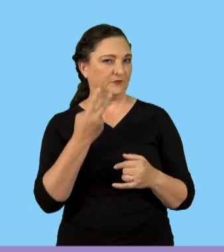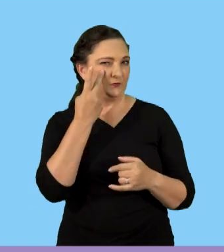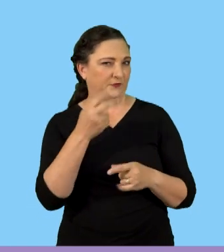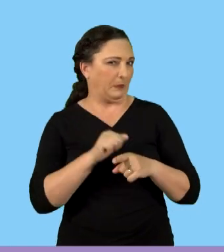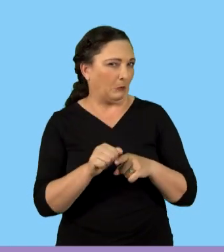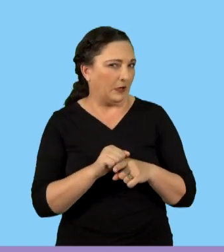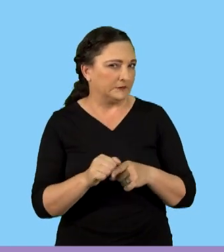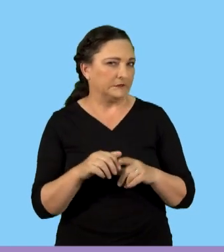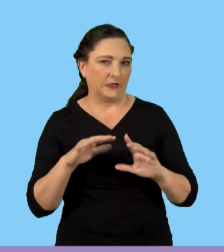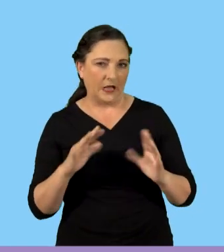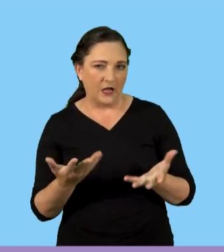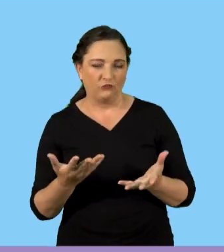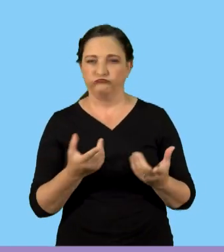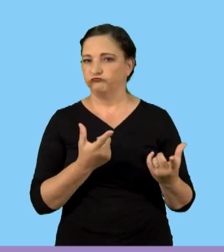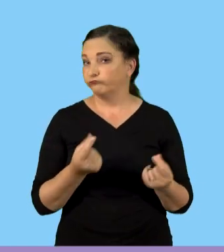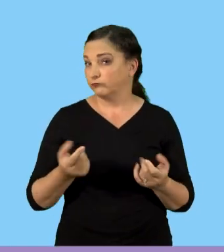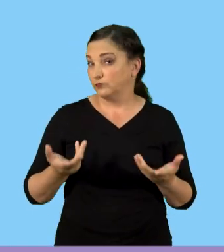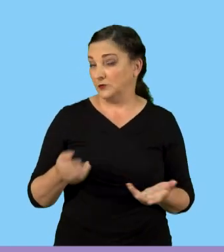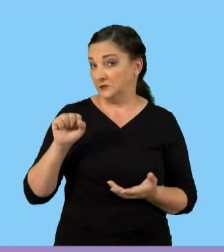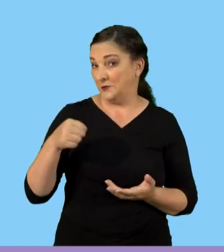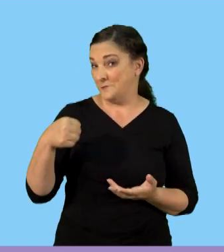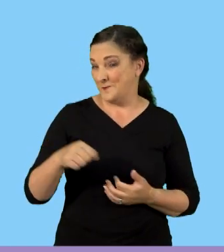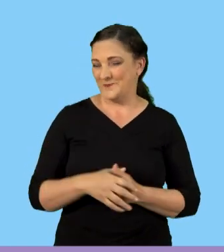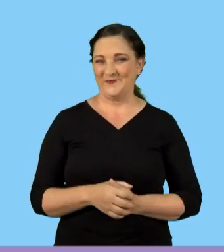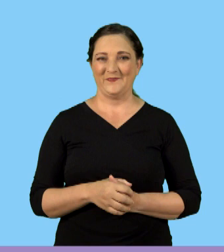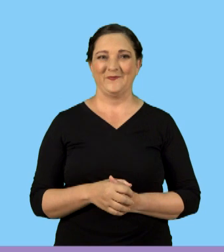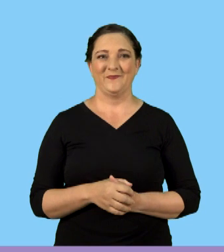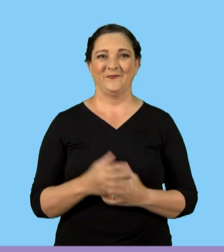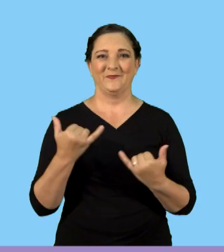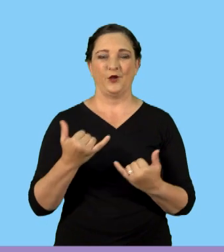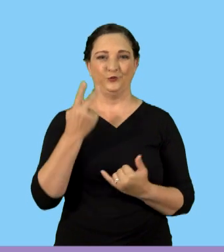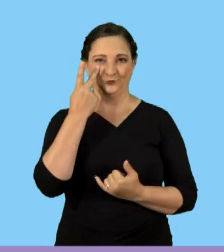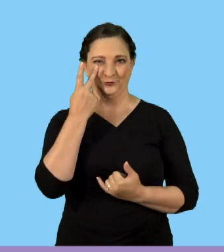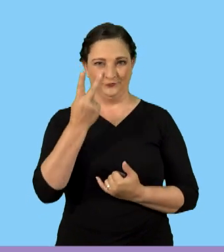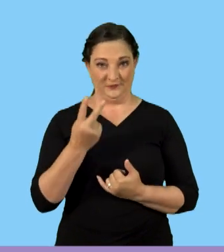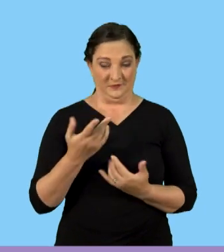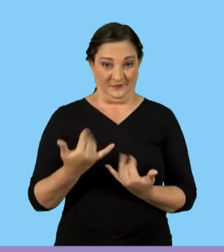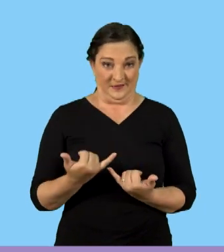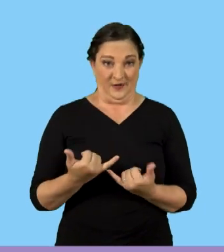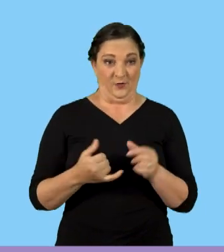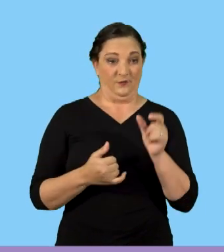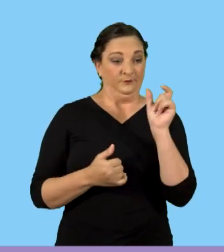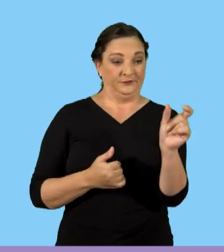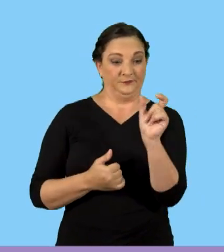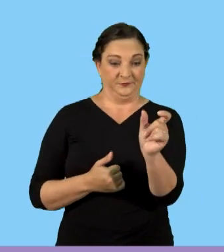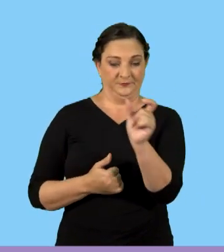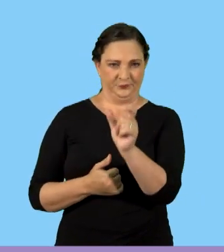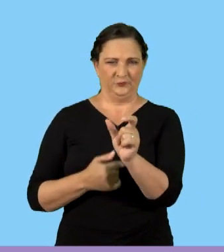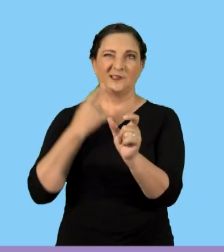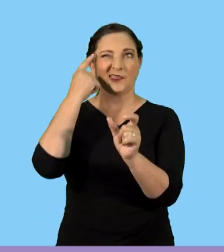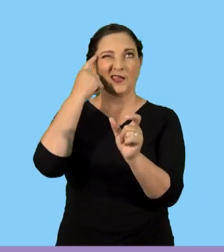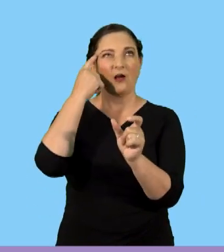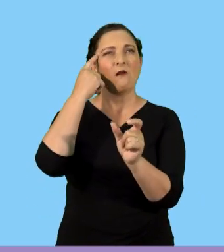Let's do some practice and see if we have that pre-knowledge. Study the pattern and find the next